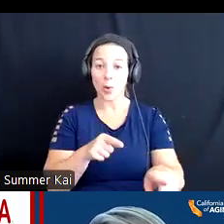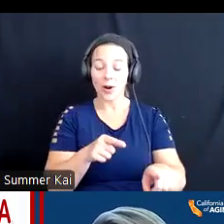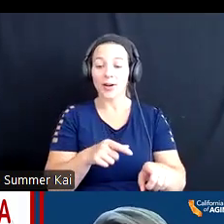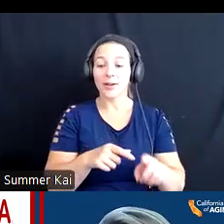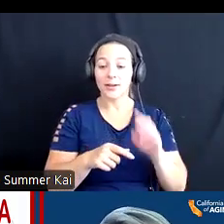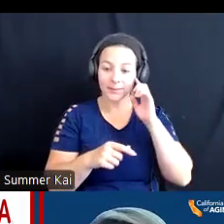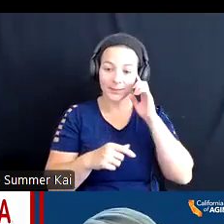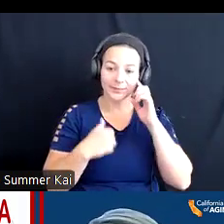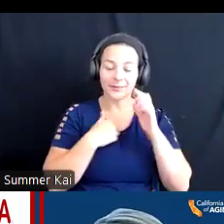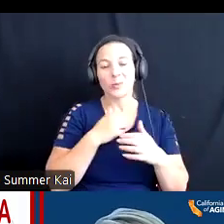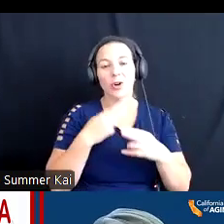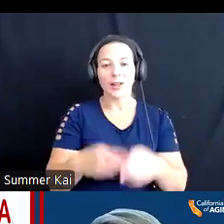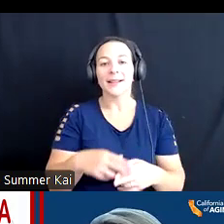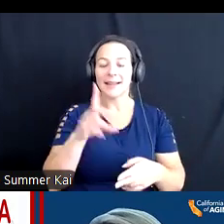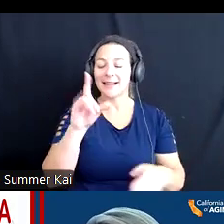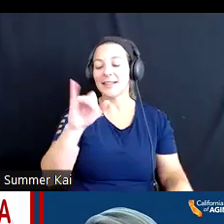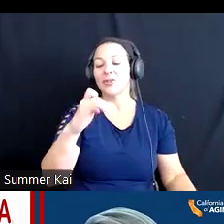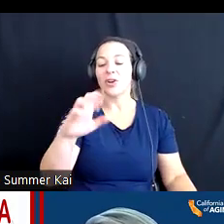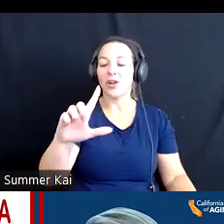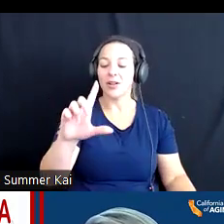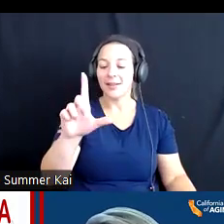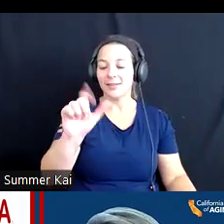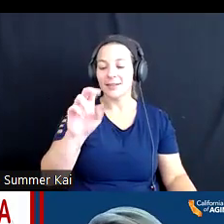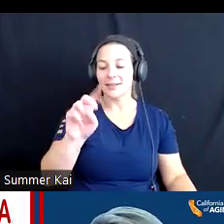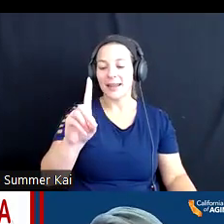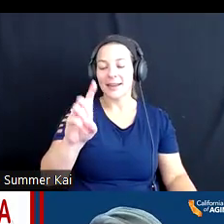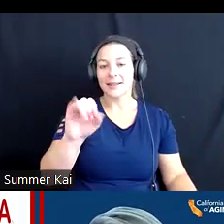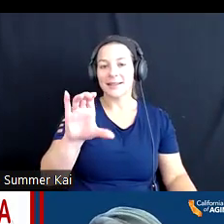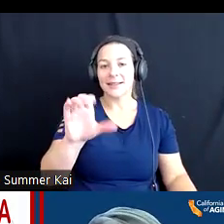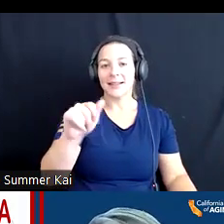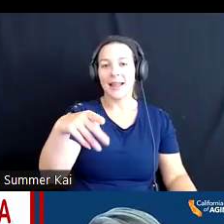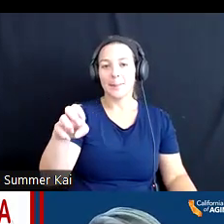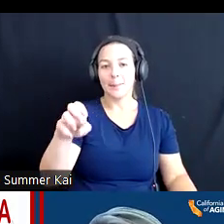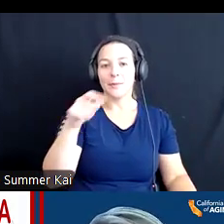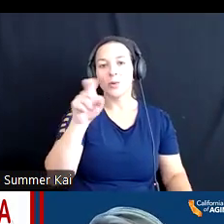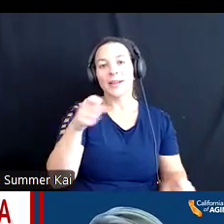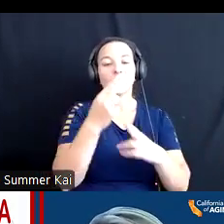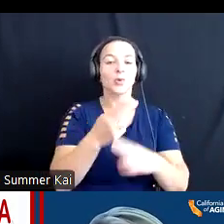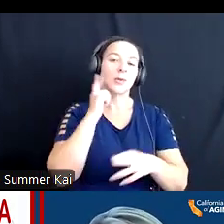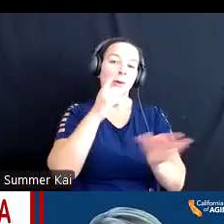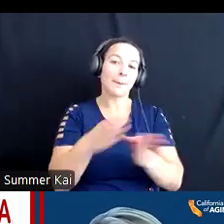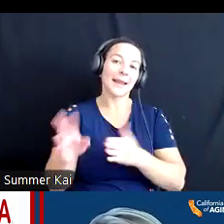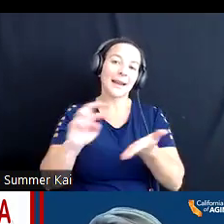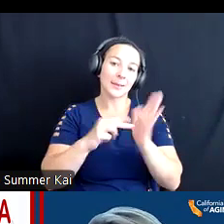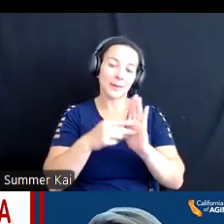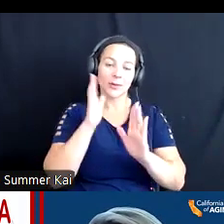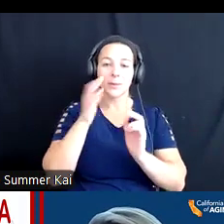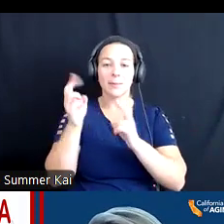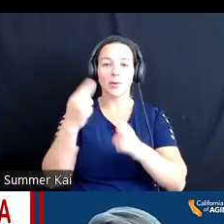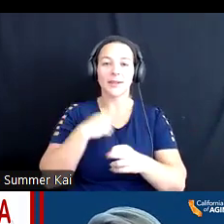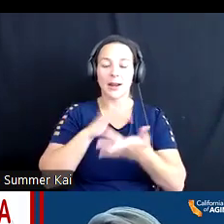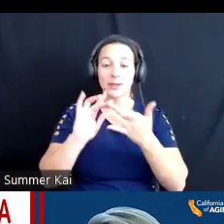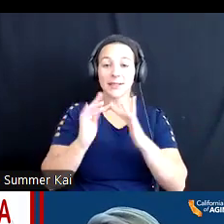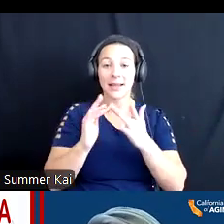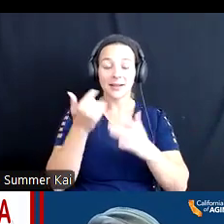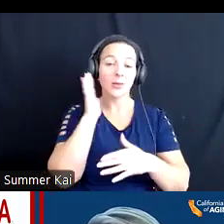really calling it a digital landscape that you can use for any planning purposes. That will be on our website. And then we're beginning our